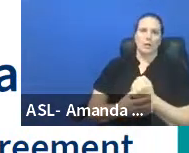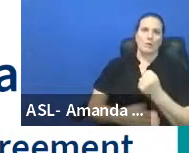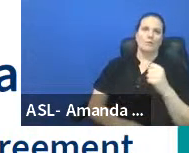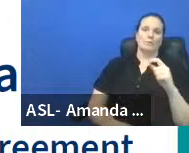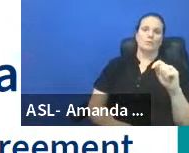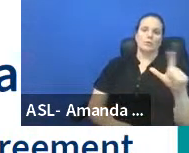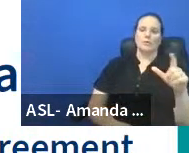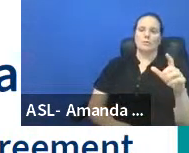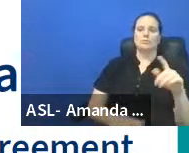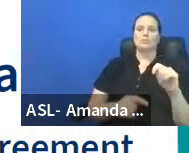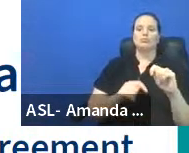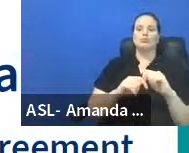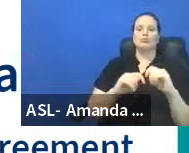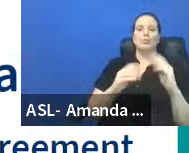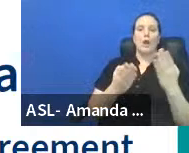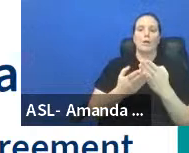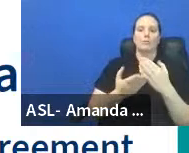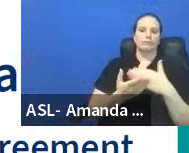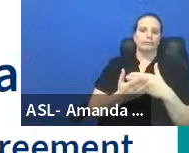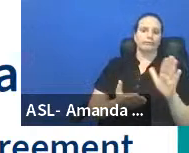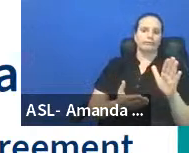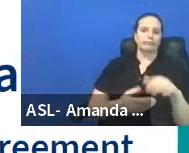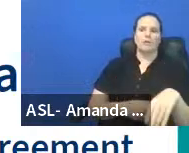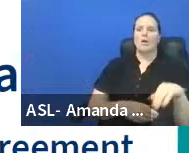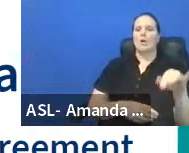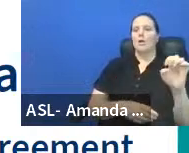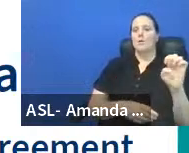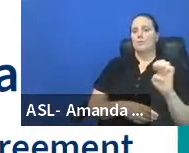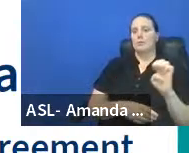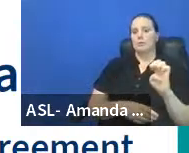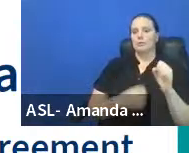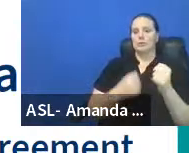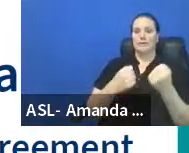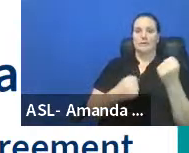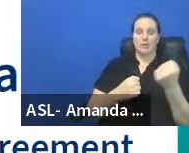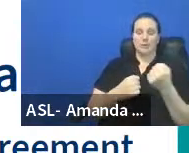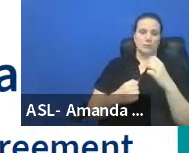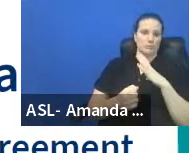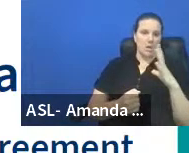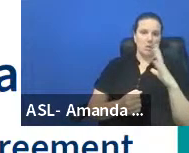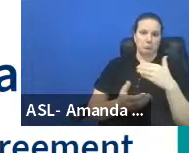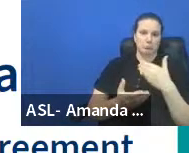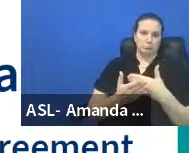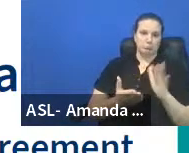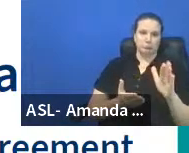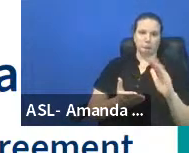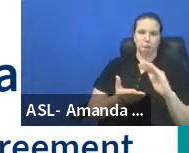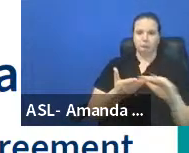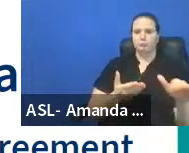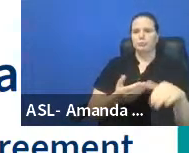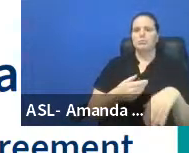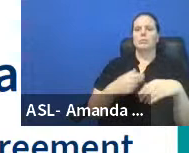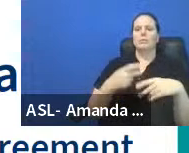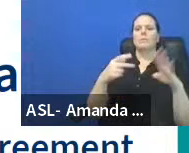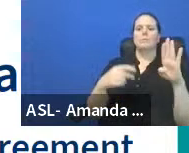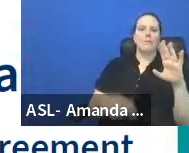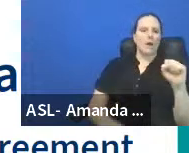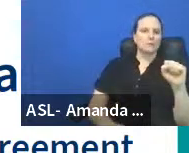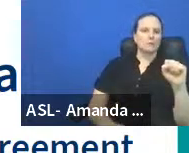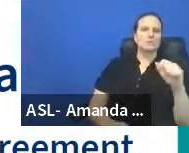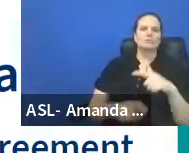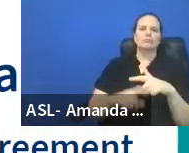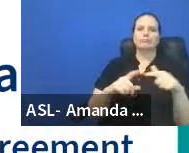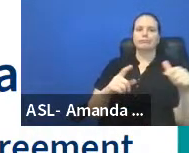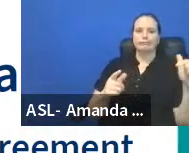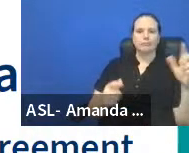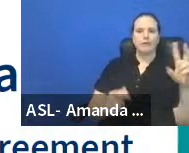tribes get an exemption? Will emergency vehicles get an exemption? Will public transit or van pools or other things